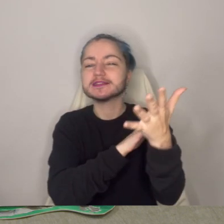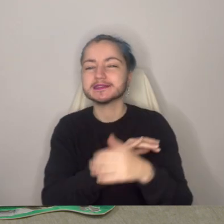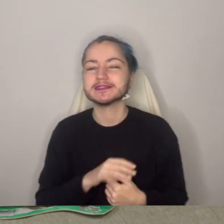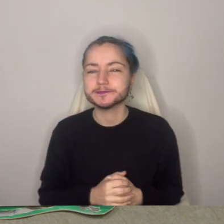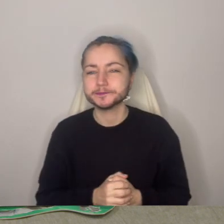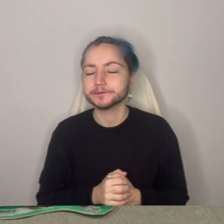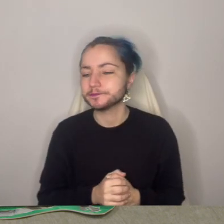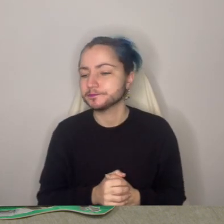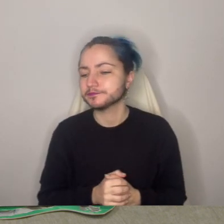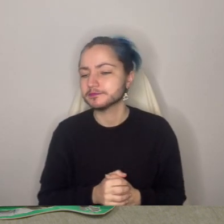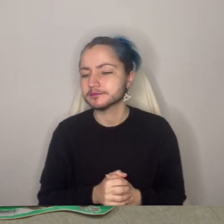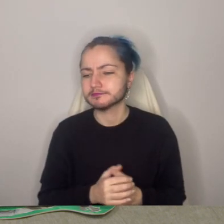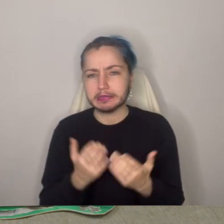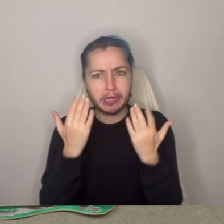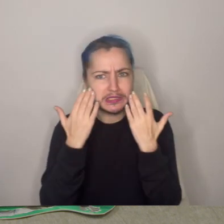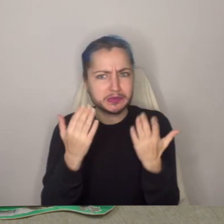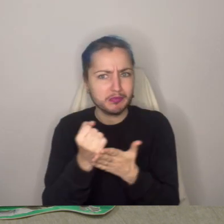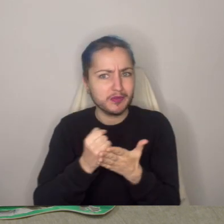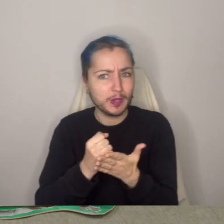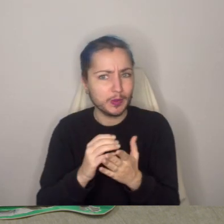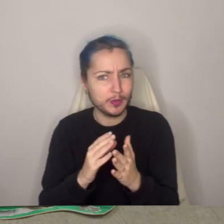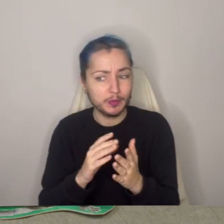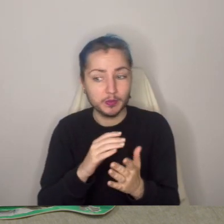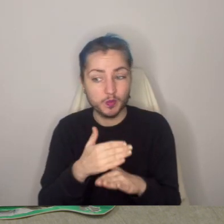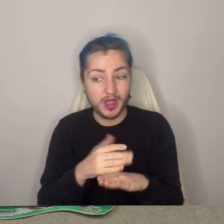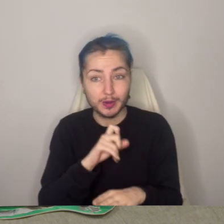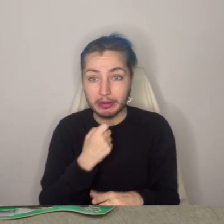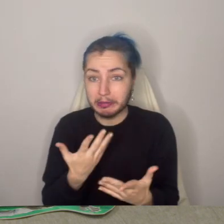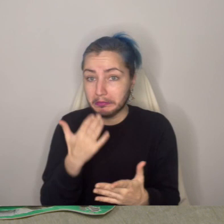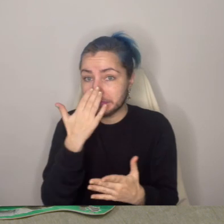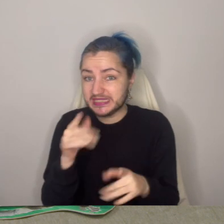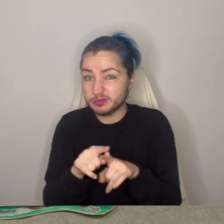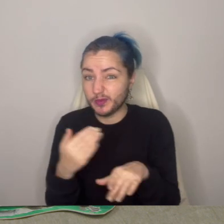And I don't know how it's going to work gluing this, but it's working somehow.